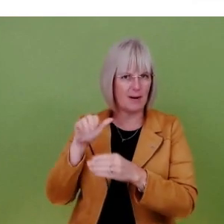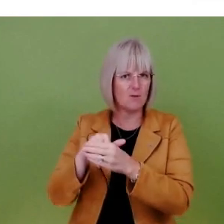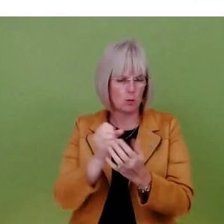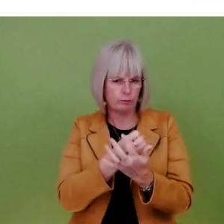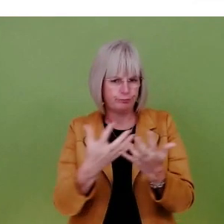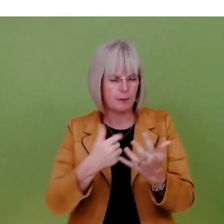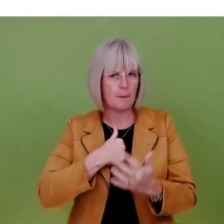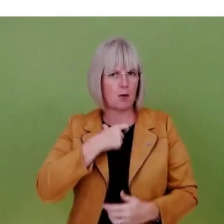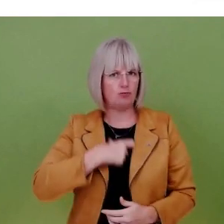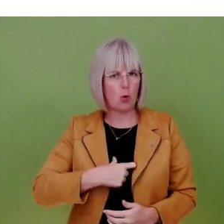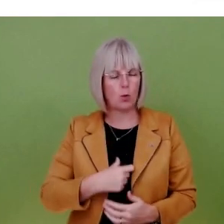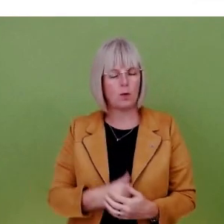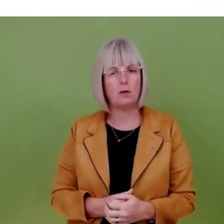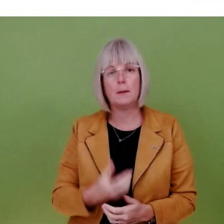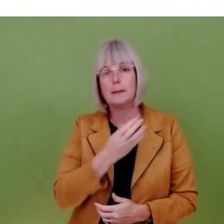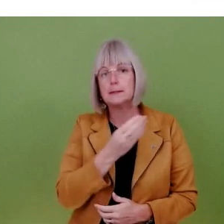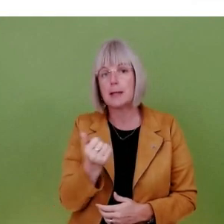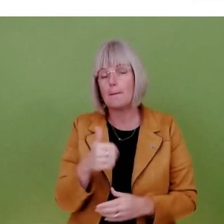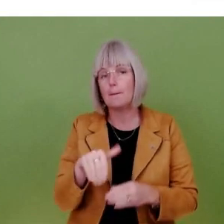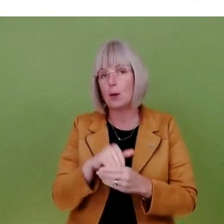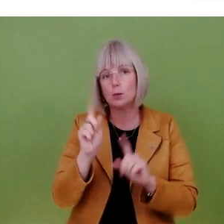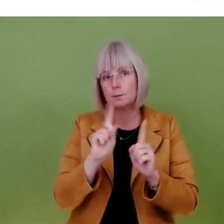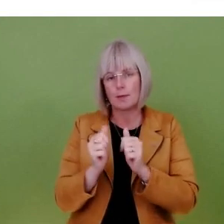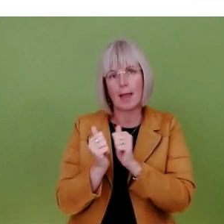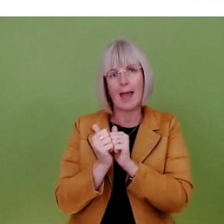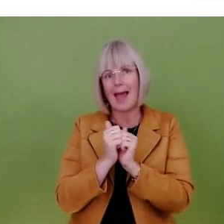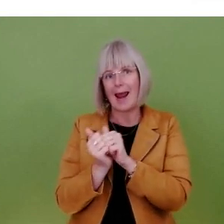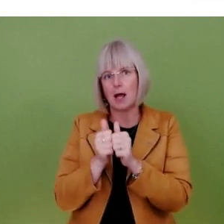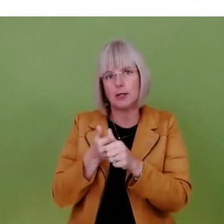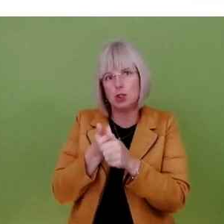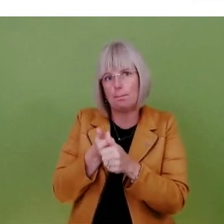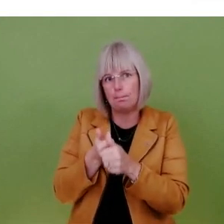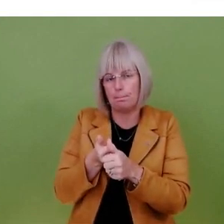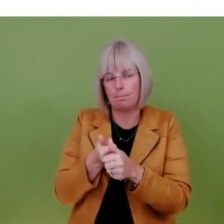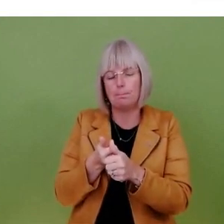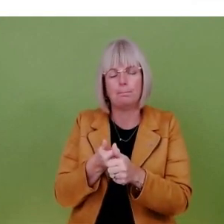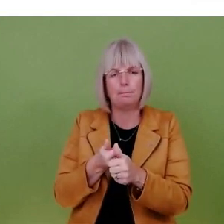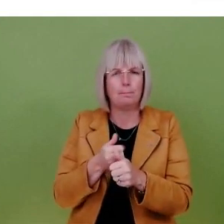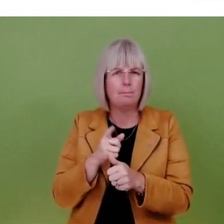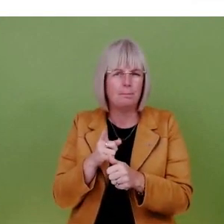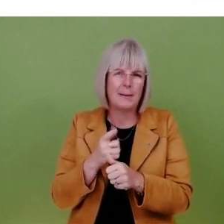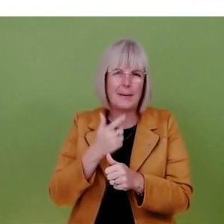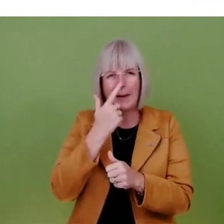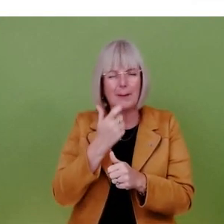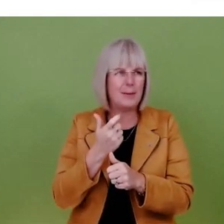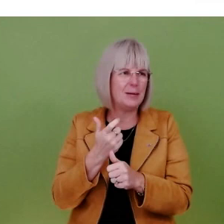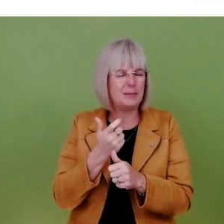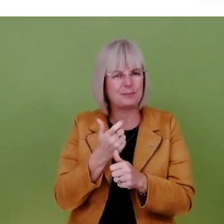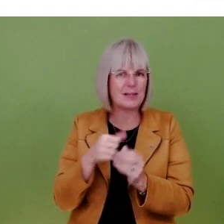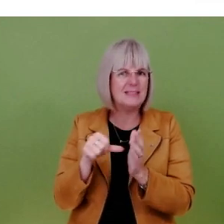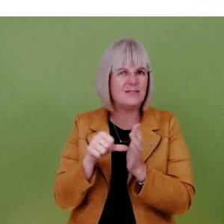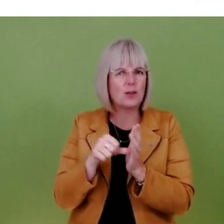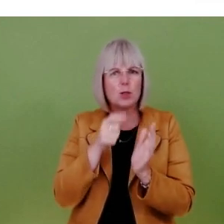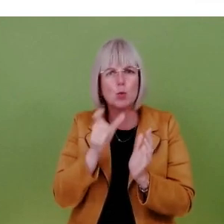these include allyship. Allyship, I think, can be a tricky word, but that's probably a conversation for a different